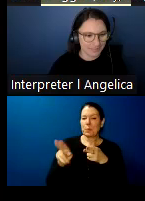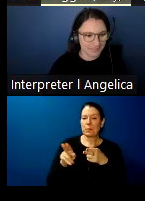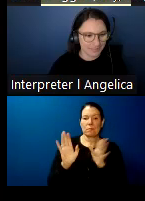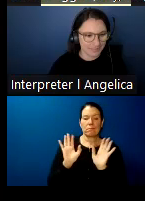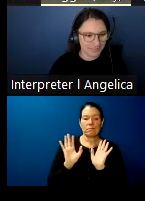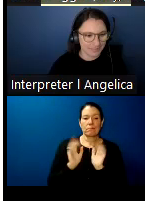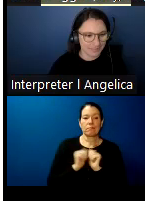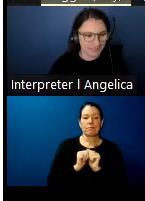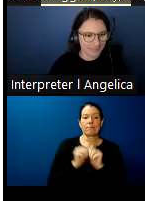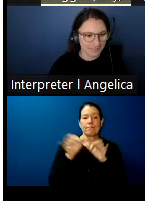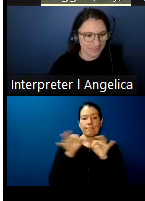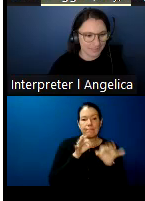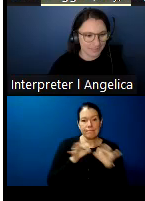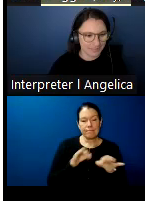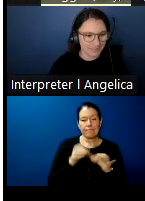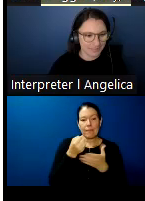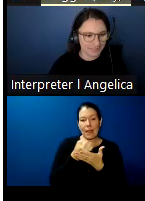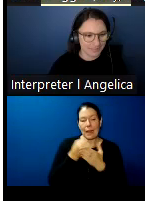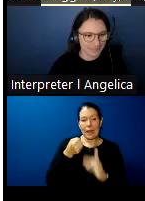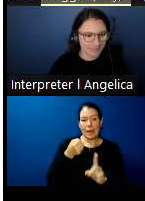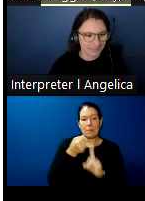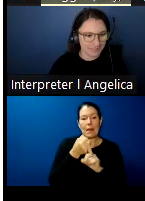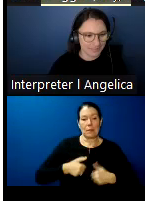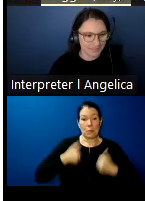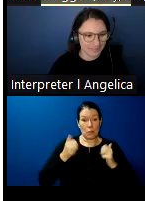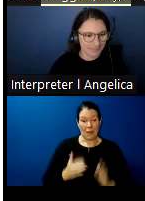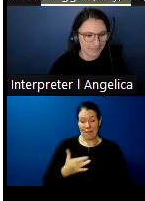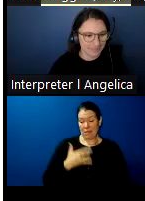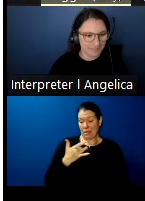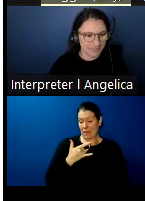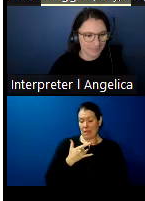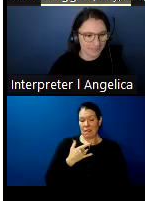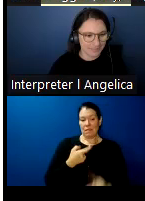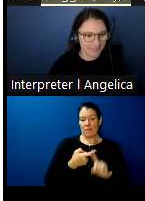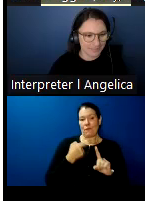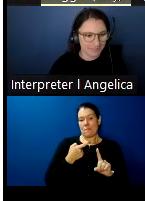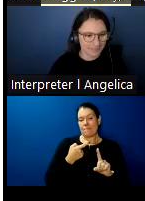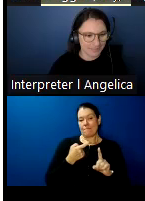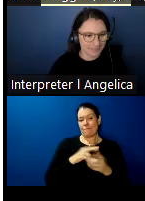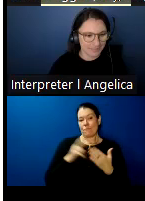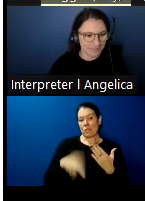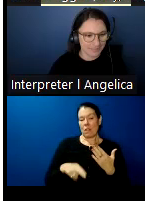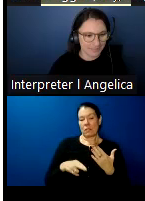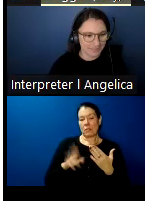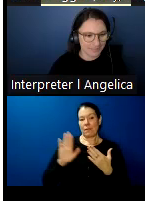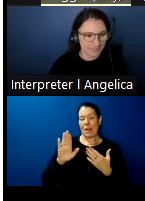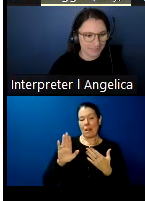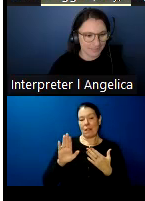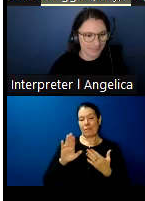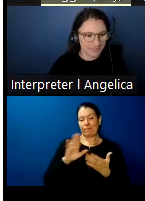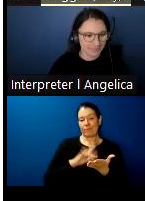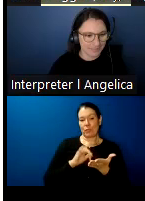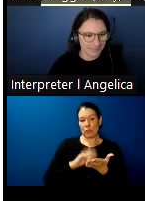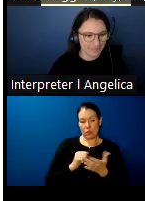that describes the economic impact that these survivors felt as a result of their assault. You may have to turn up your volume on